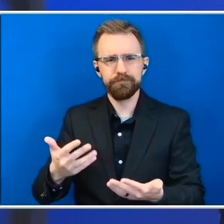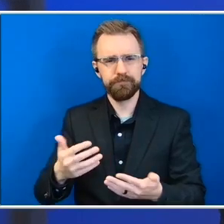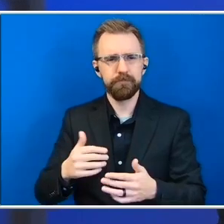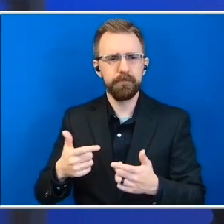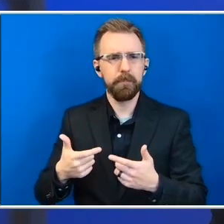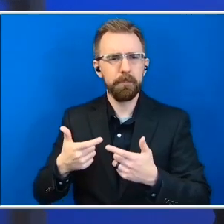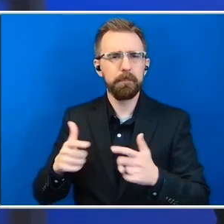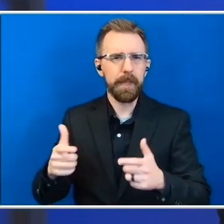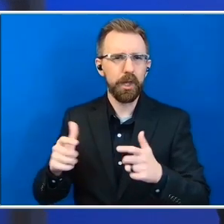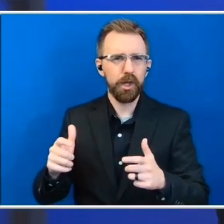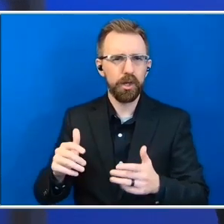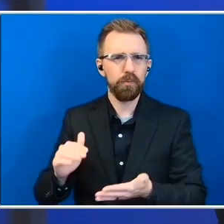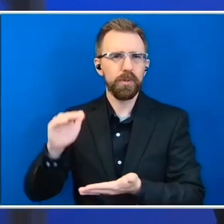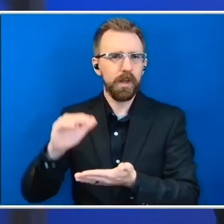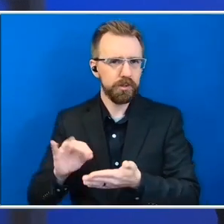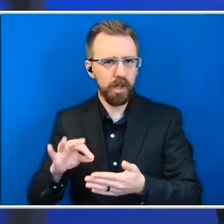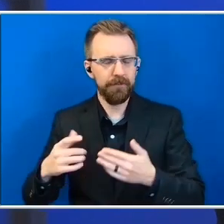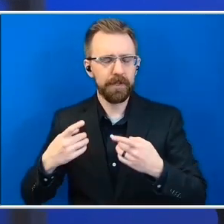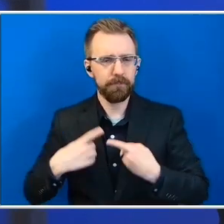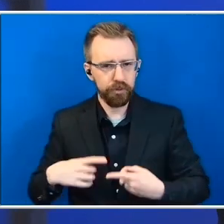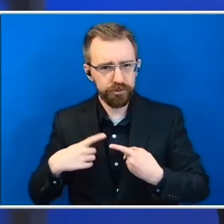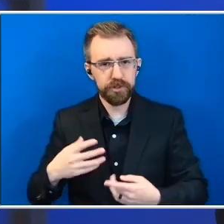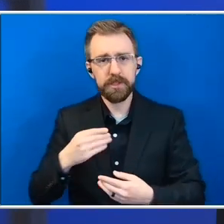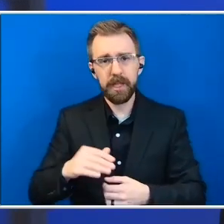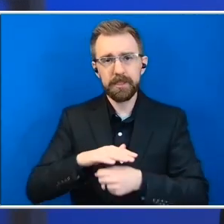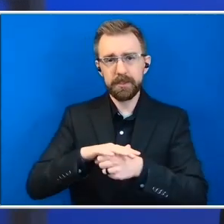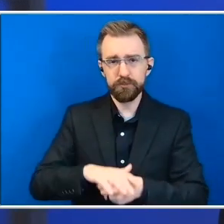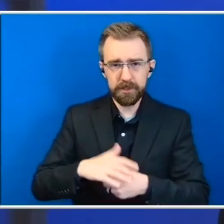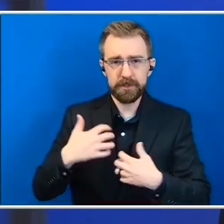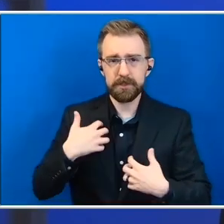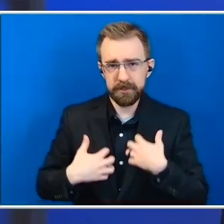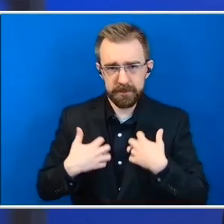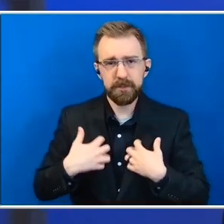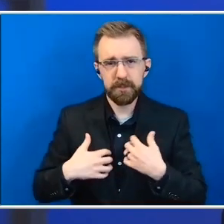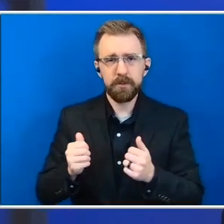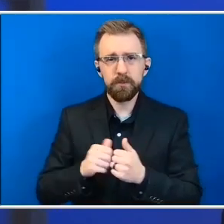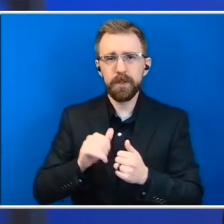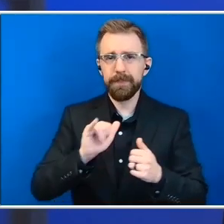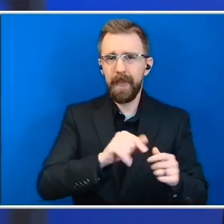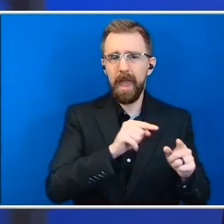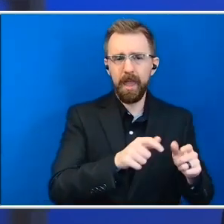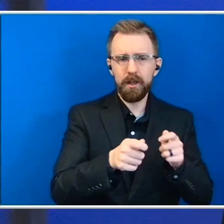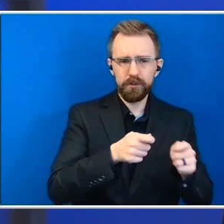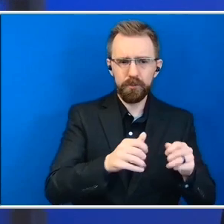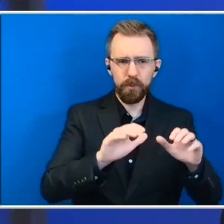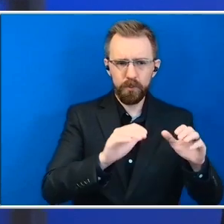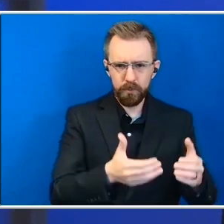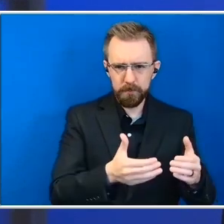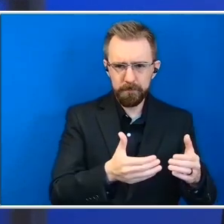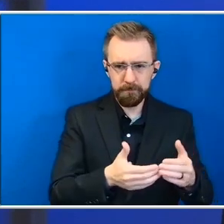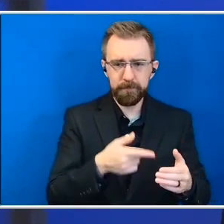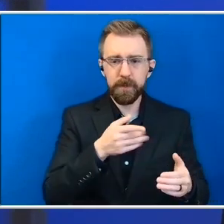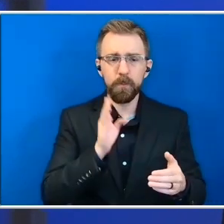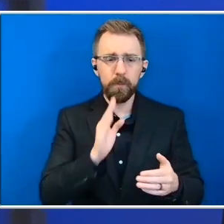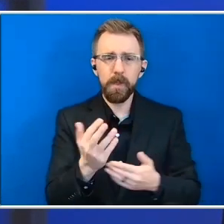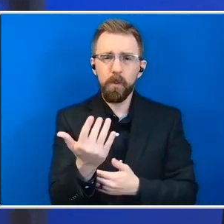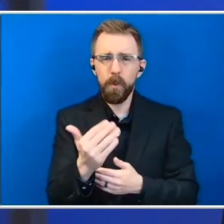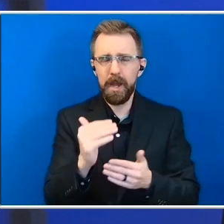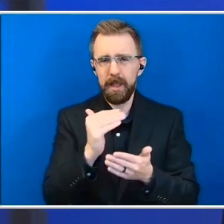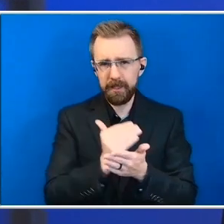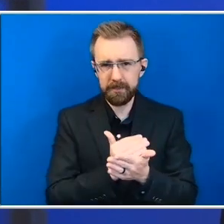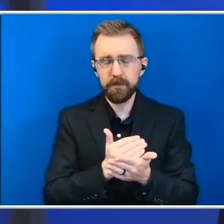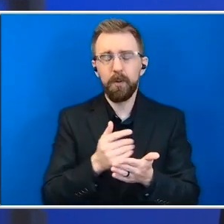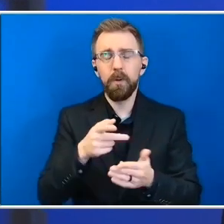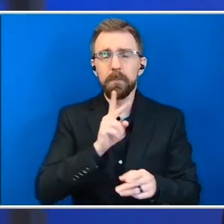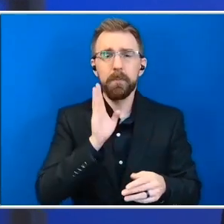of depression and distress compared to the control group. And the control group would be a waiting list. So people that will be waiting for